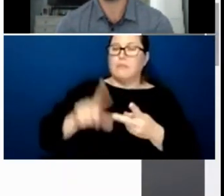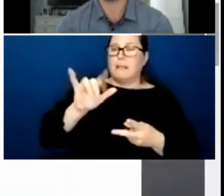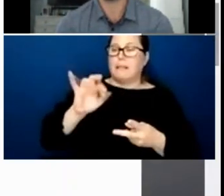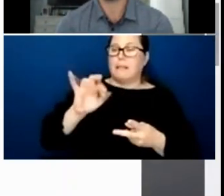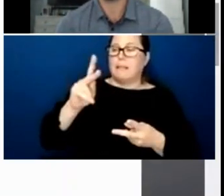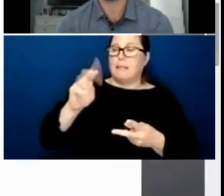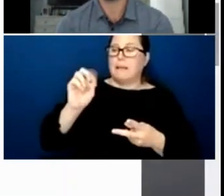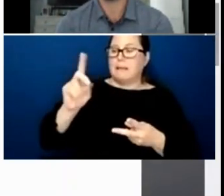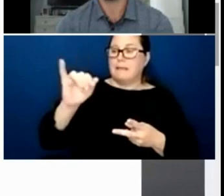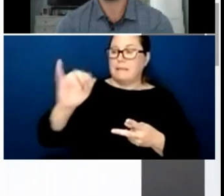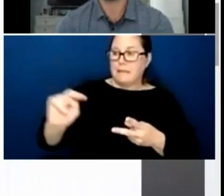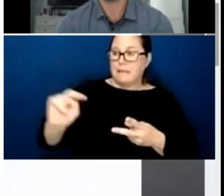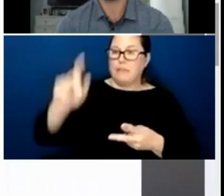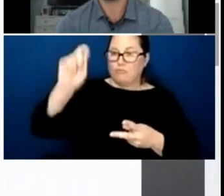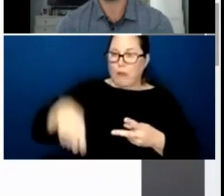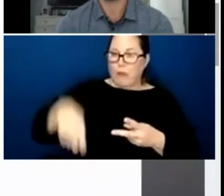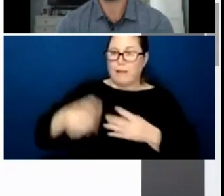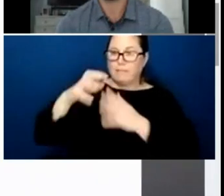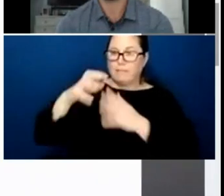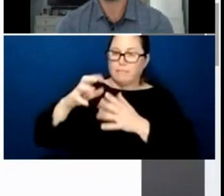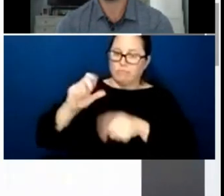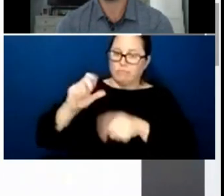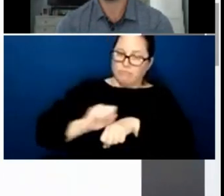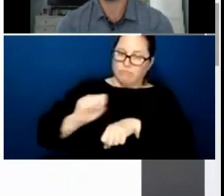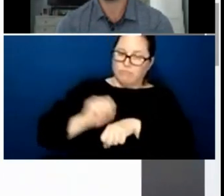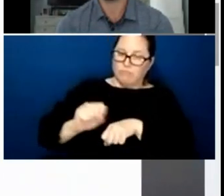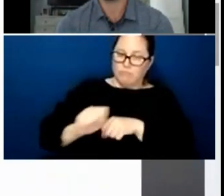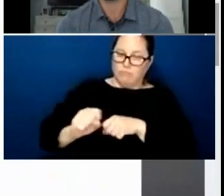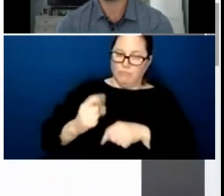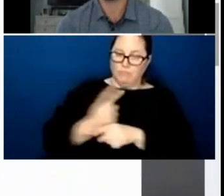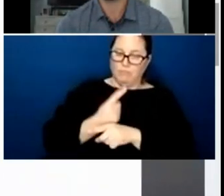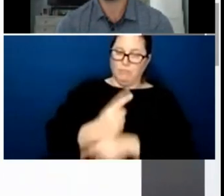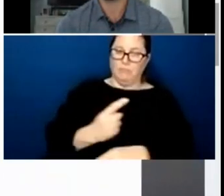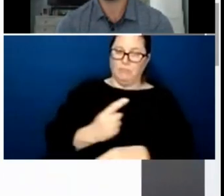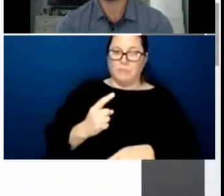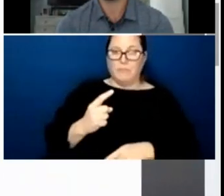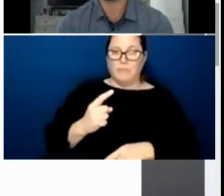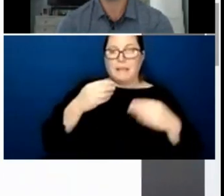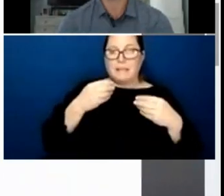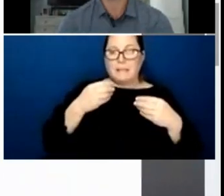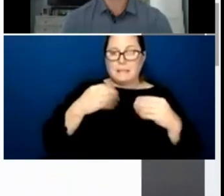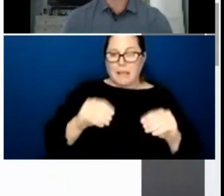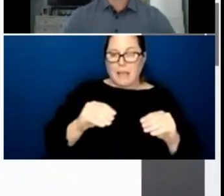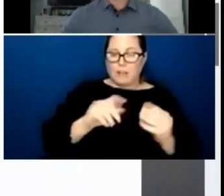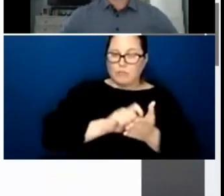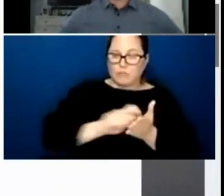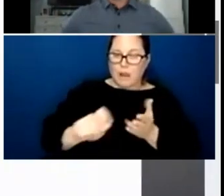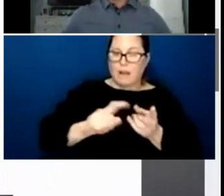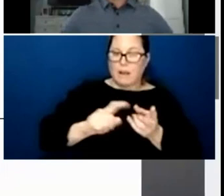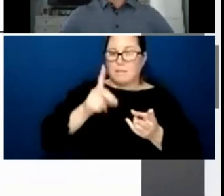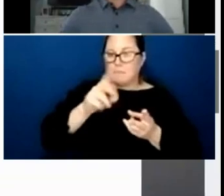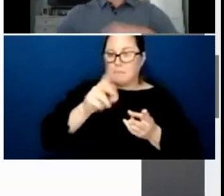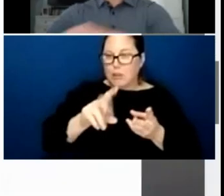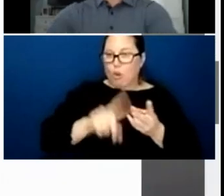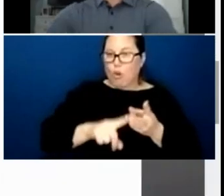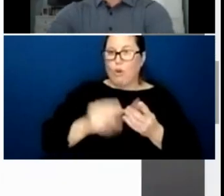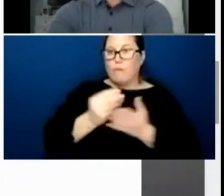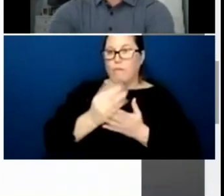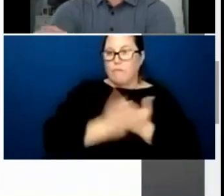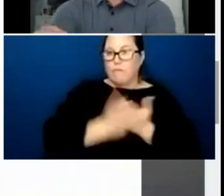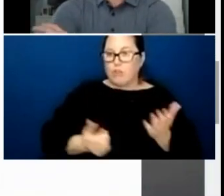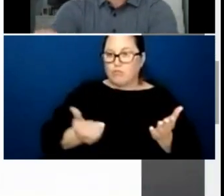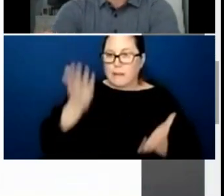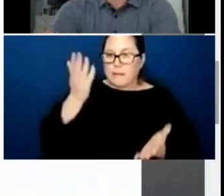cover entrepreneurship communication, sales writing, website writing, PR, fundraising pitches, and